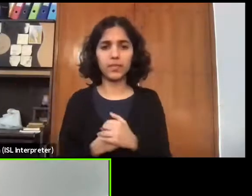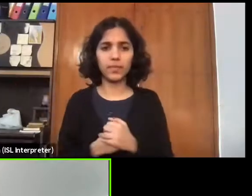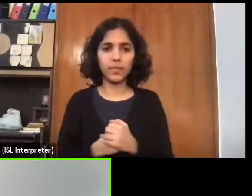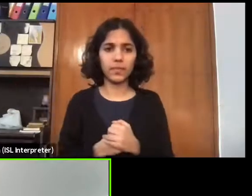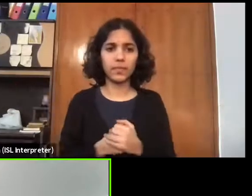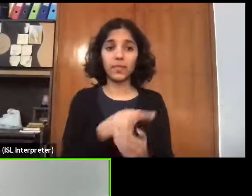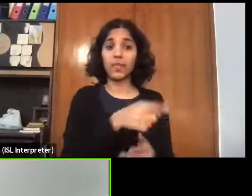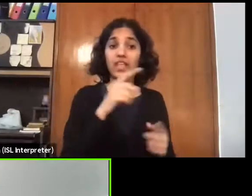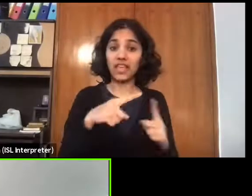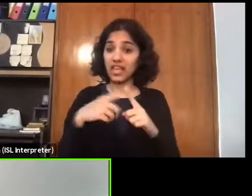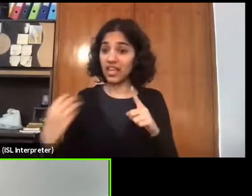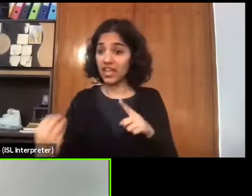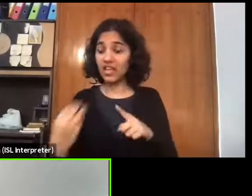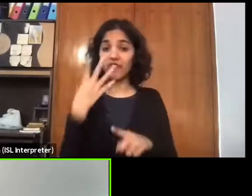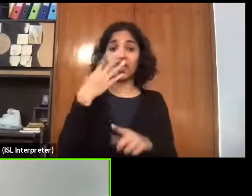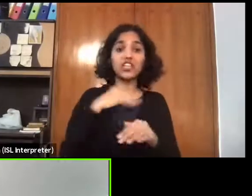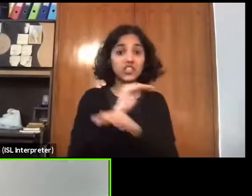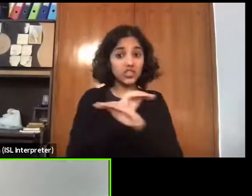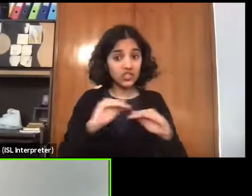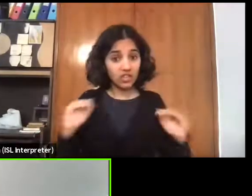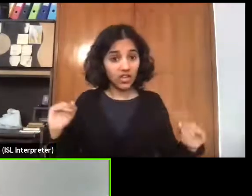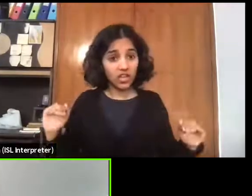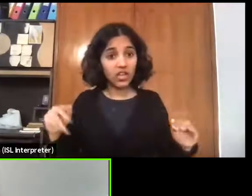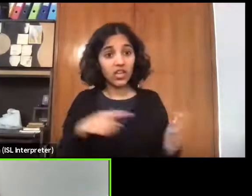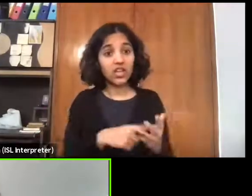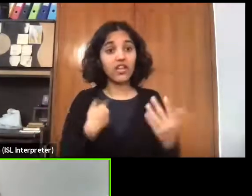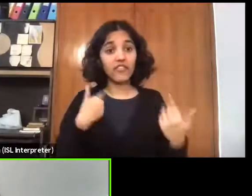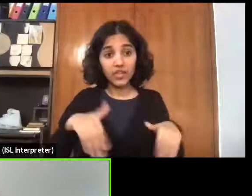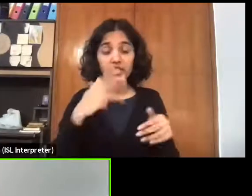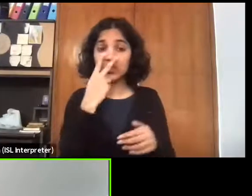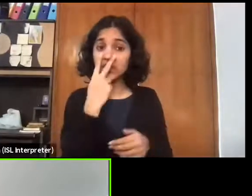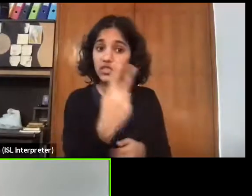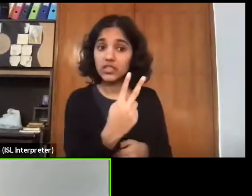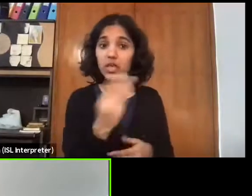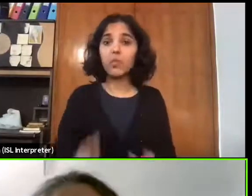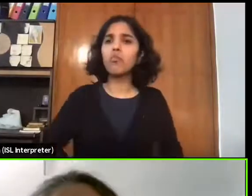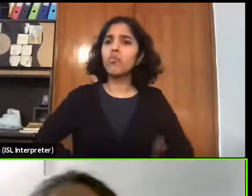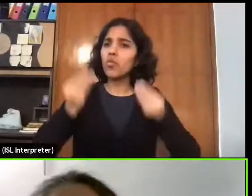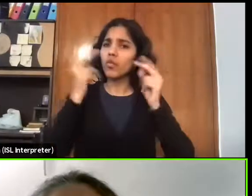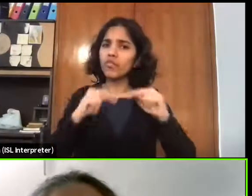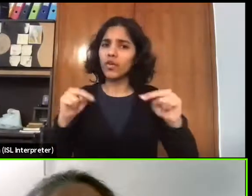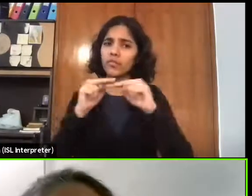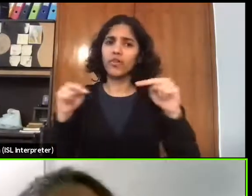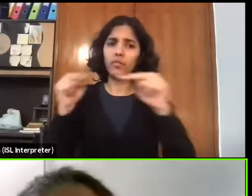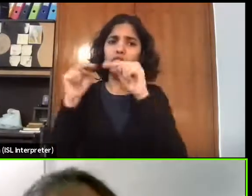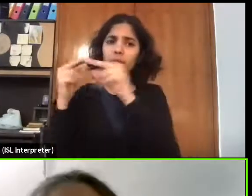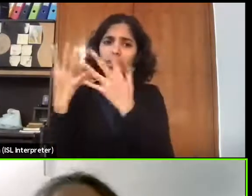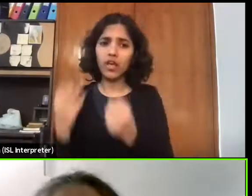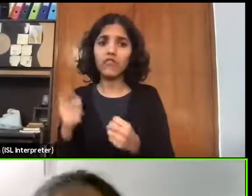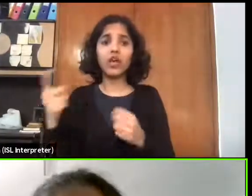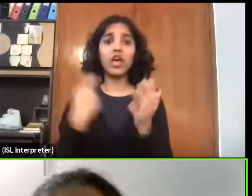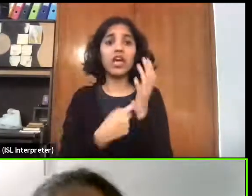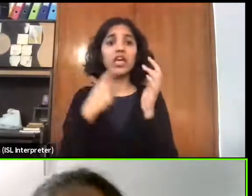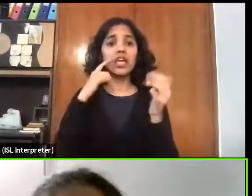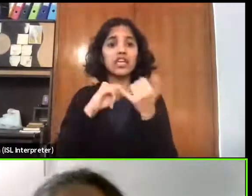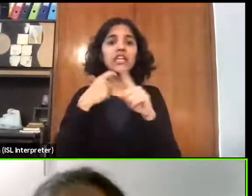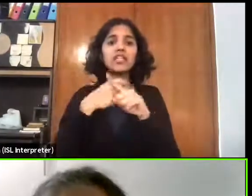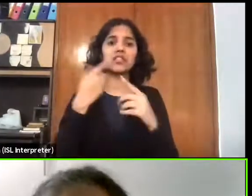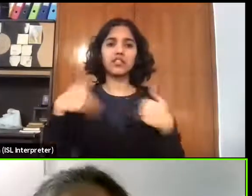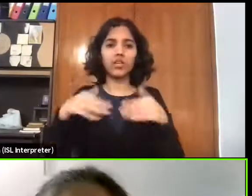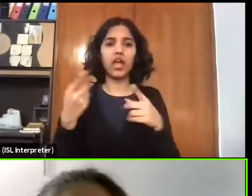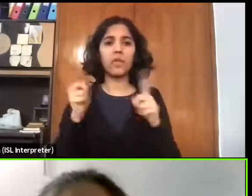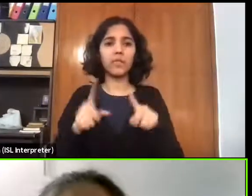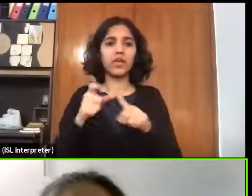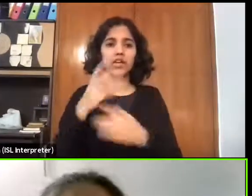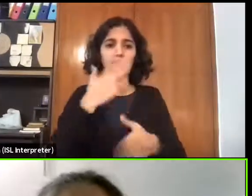to affect the child in a way that we will see that many more families will have children who are at risk of an impairment. And